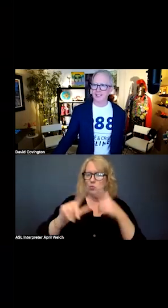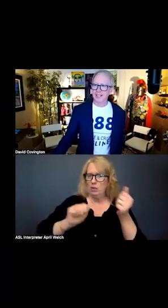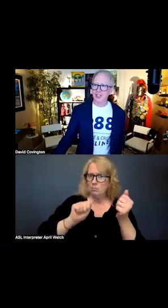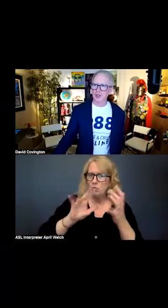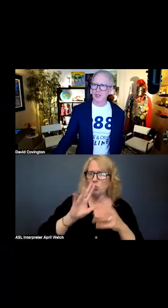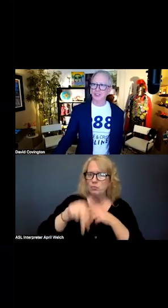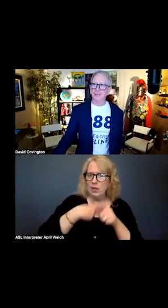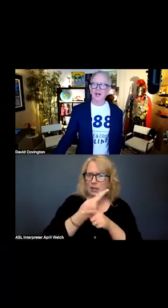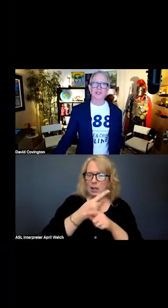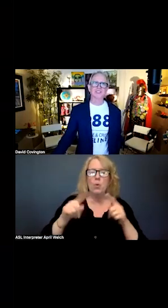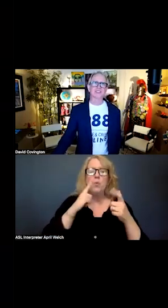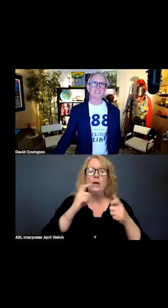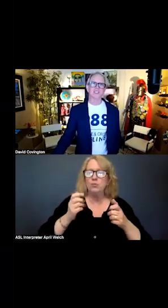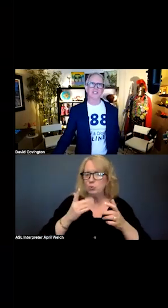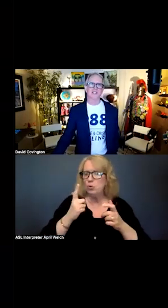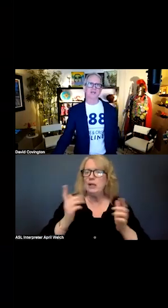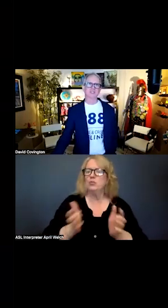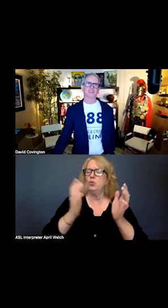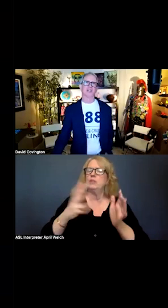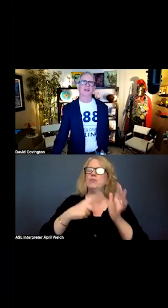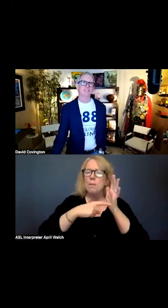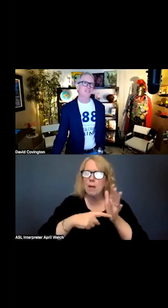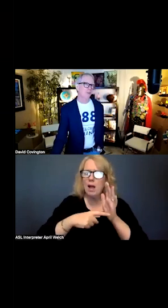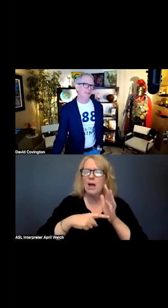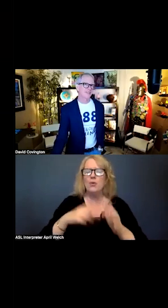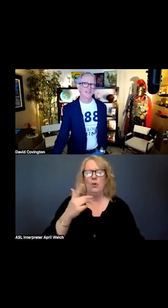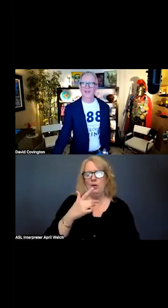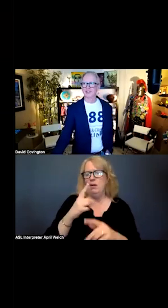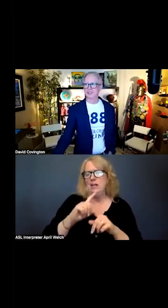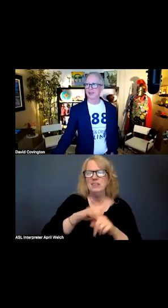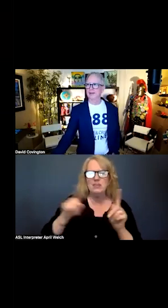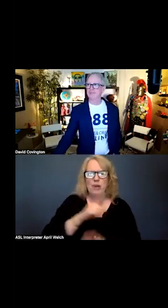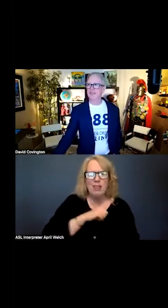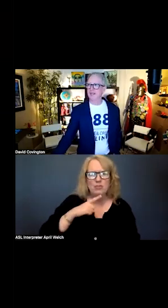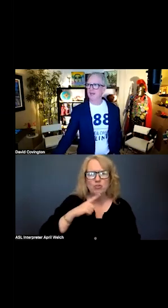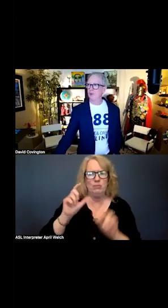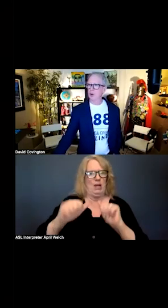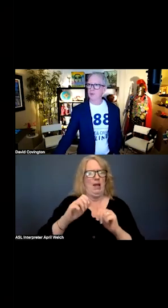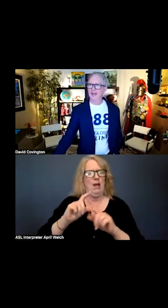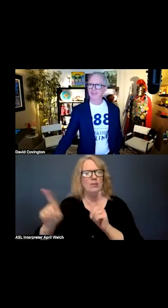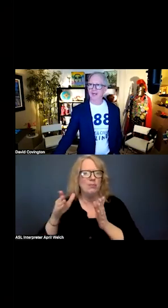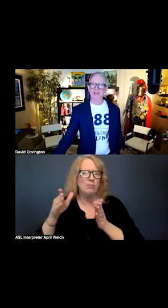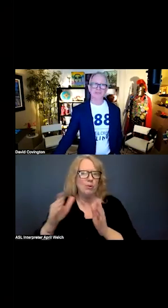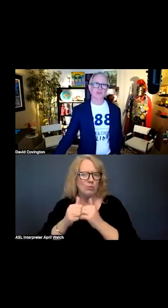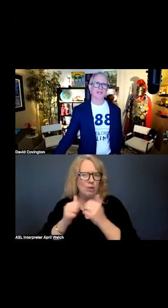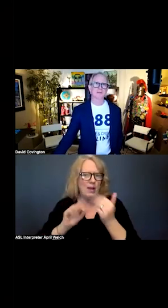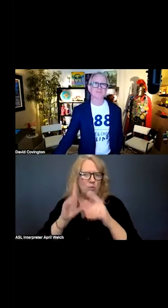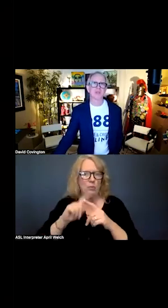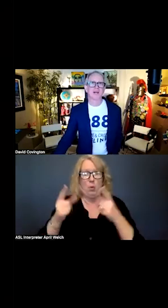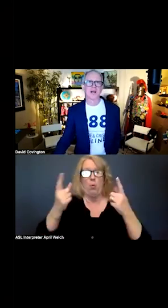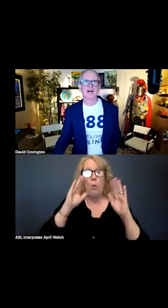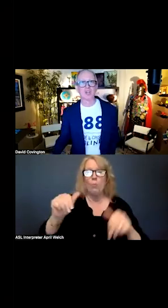to encourage the model legislation, and Tom's going to talk about a different way to do that. We're hoping to have that on May